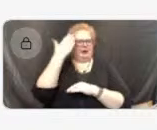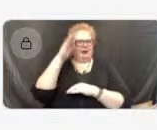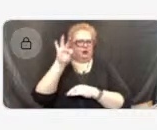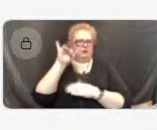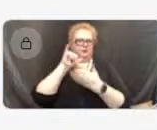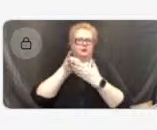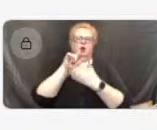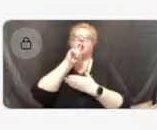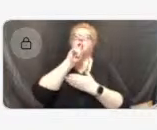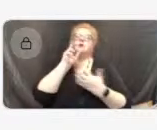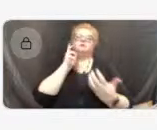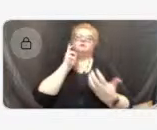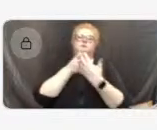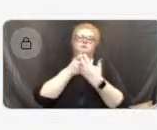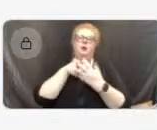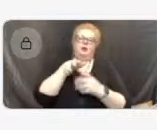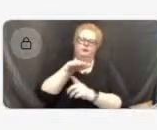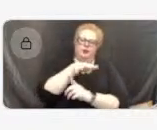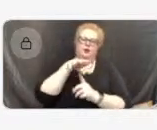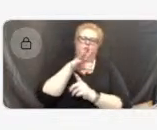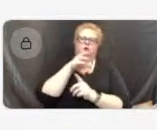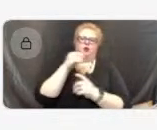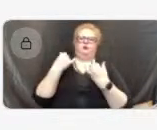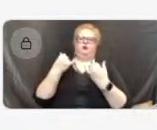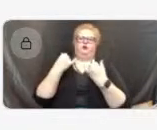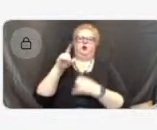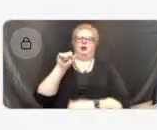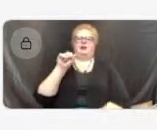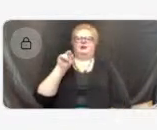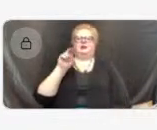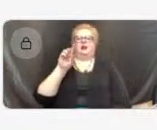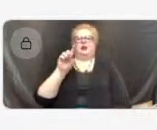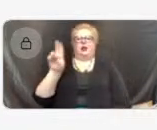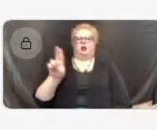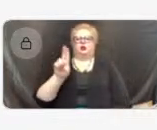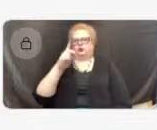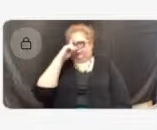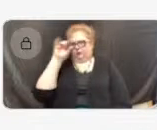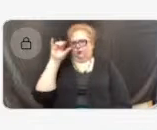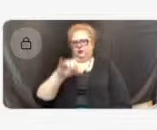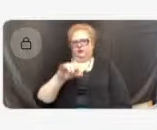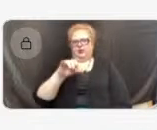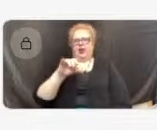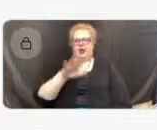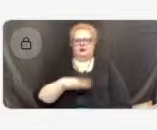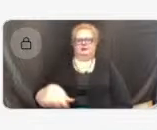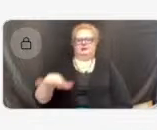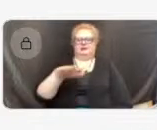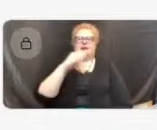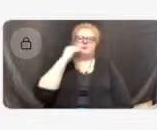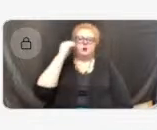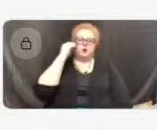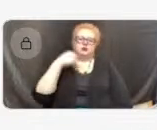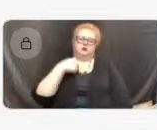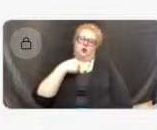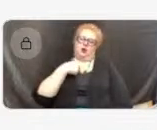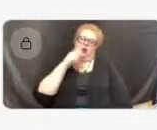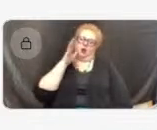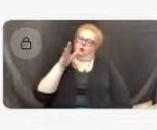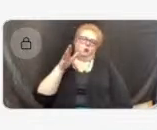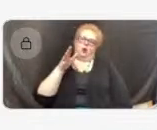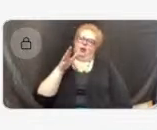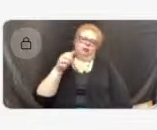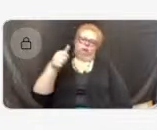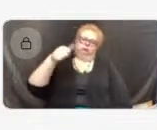the area and the current land use for that neighborhood. So for that reason, I'm going to be voting no. I can't support